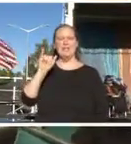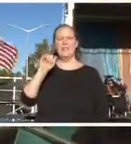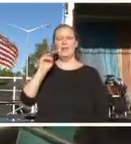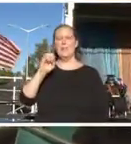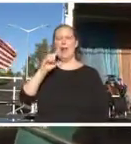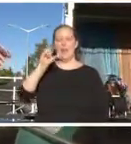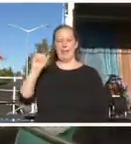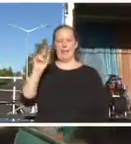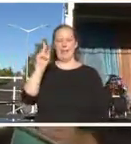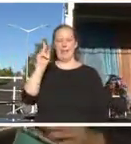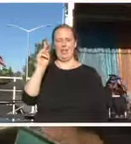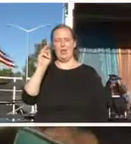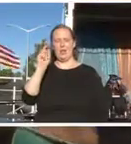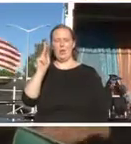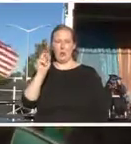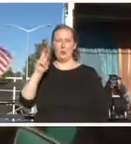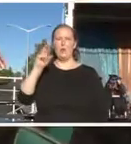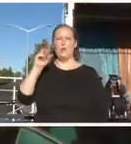Kuyir.